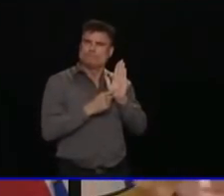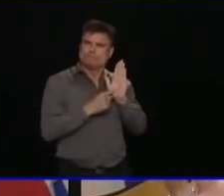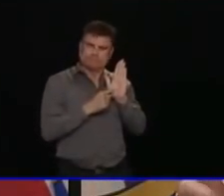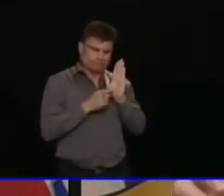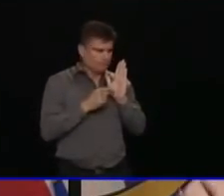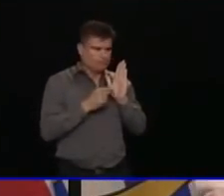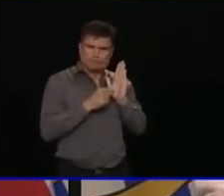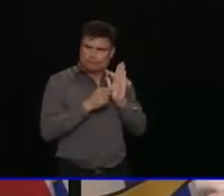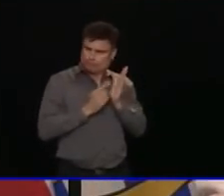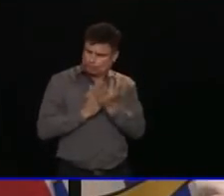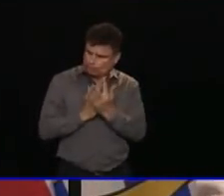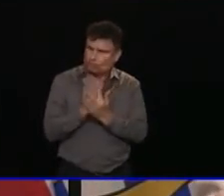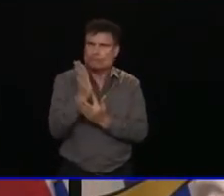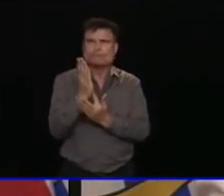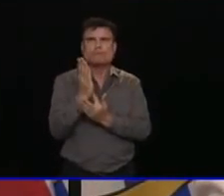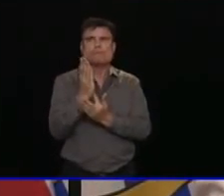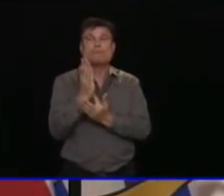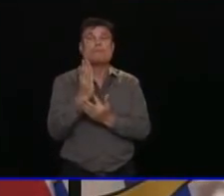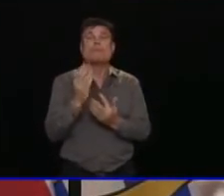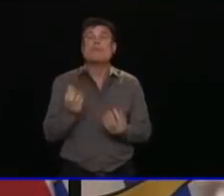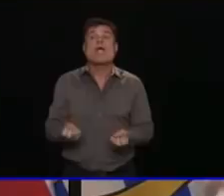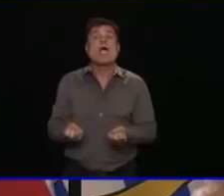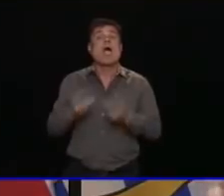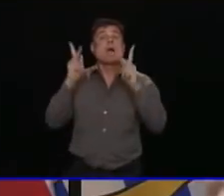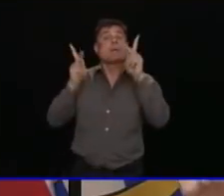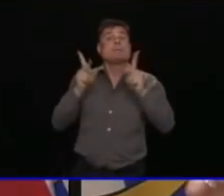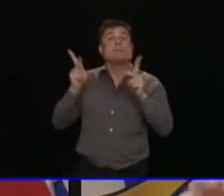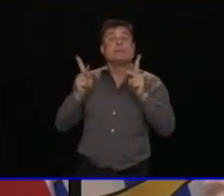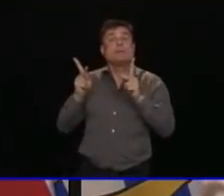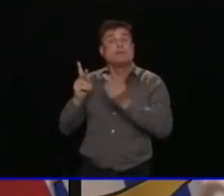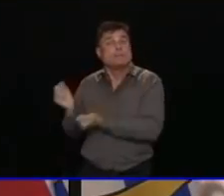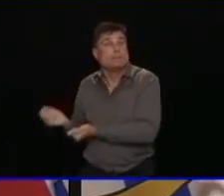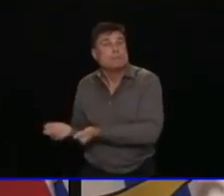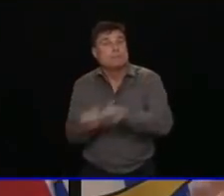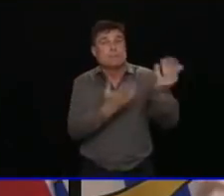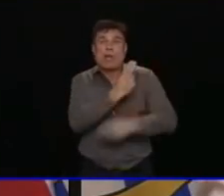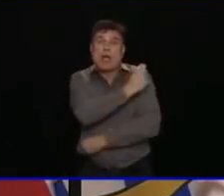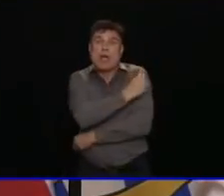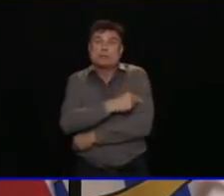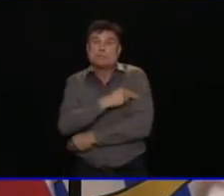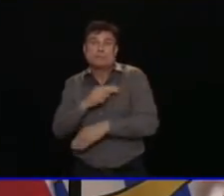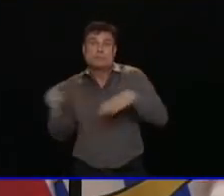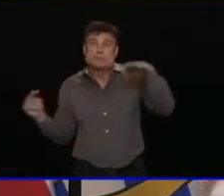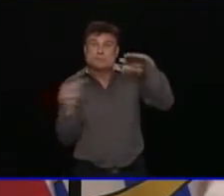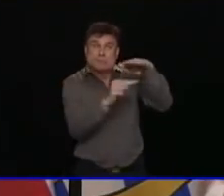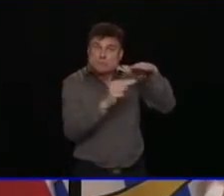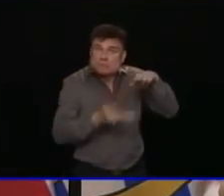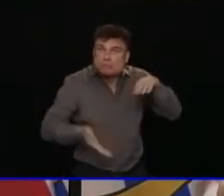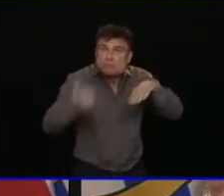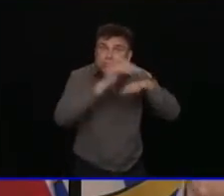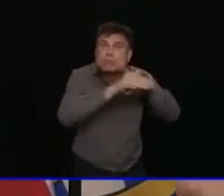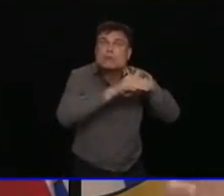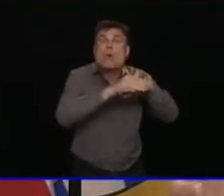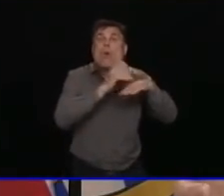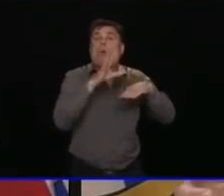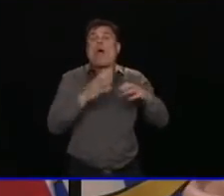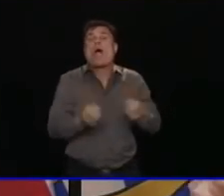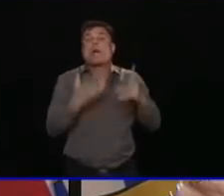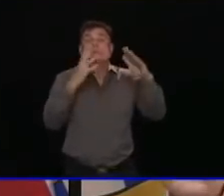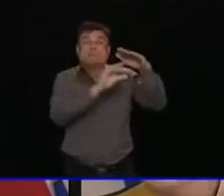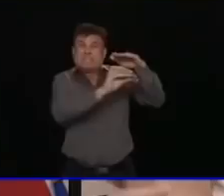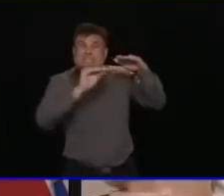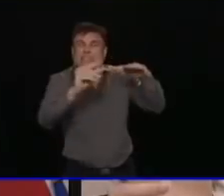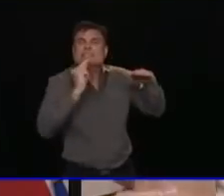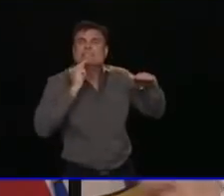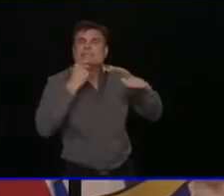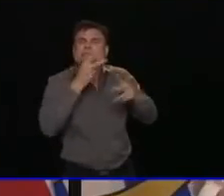are warning signs to us, and we would need to modify what we're doing. But right now, we're in a good place. We know what to do,